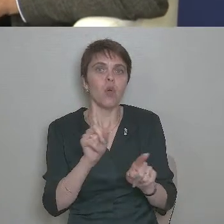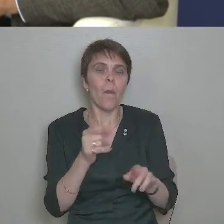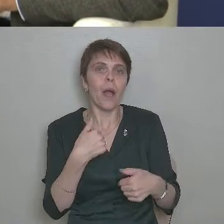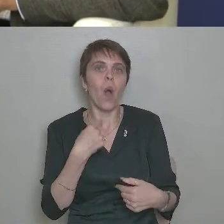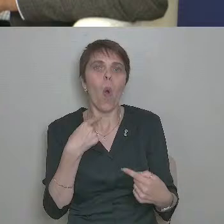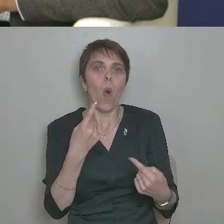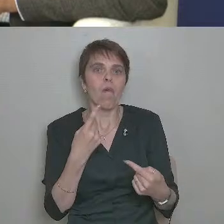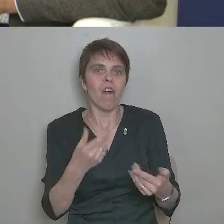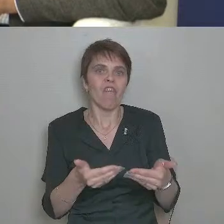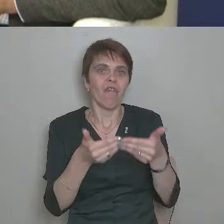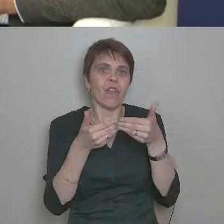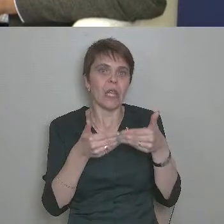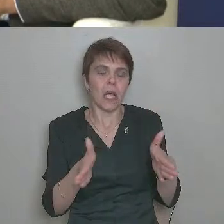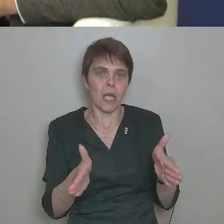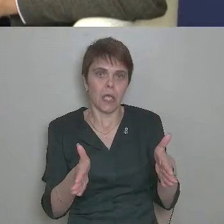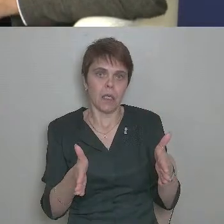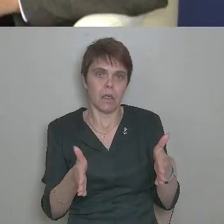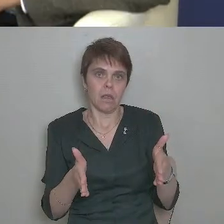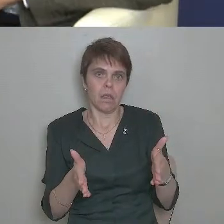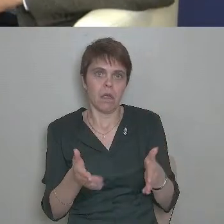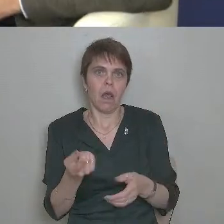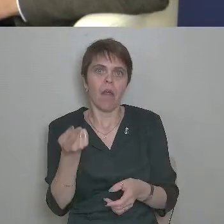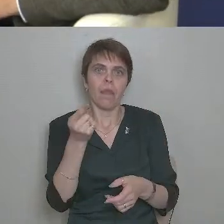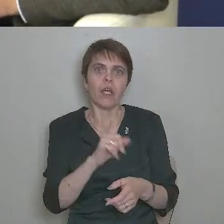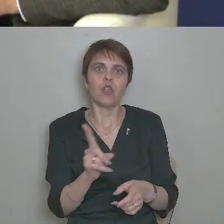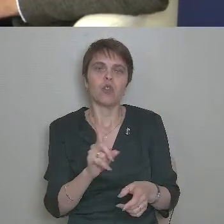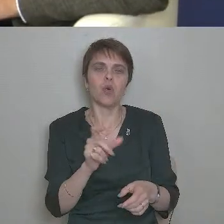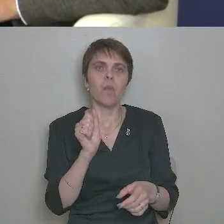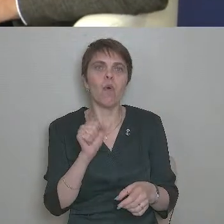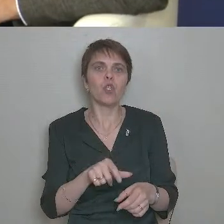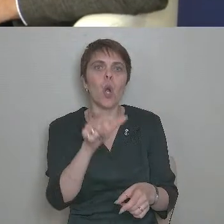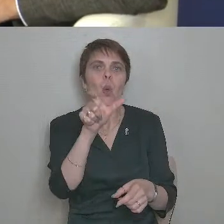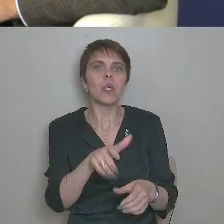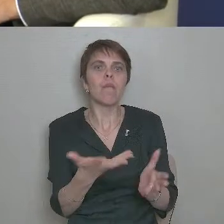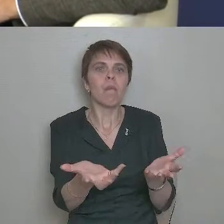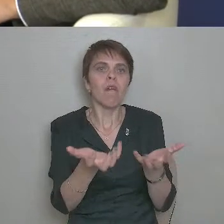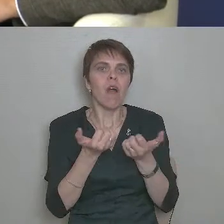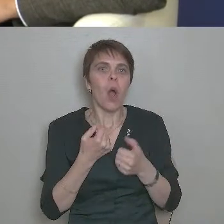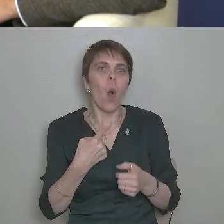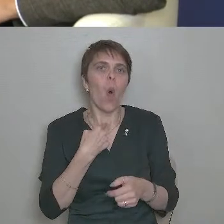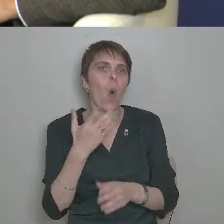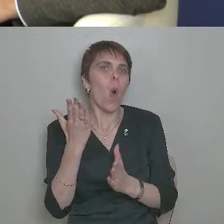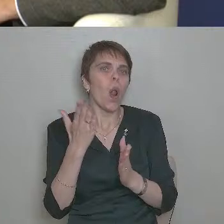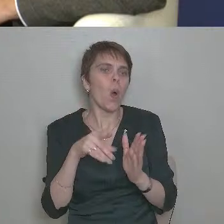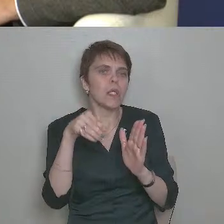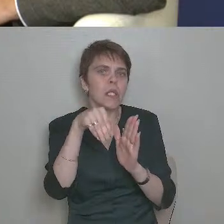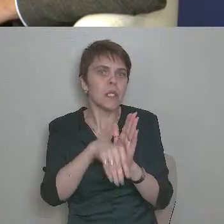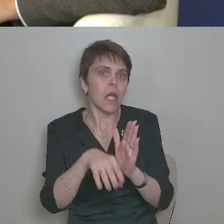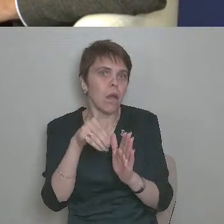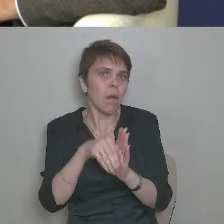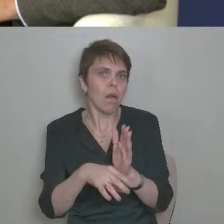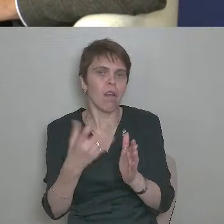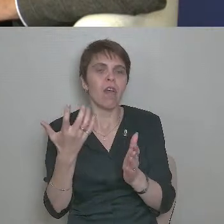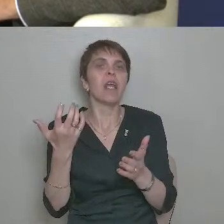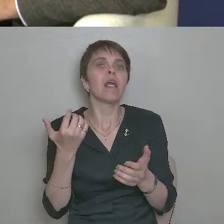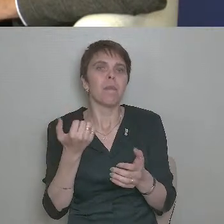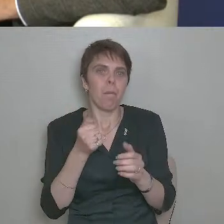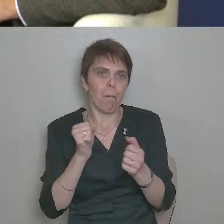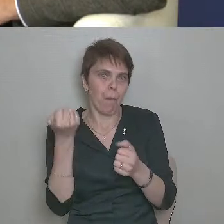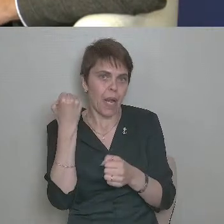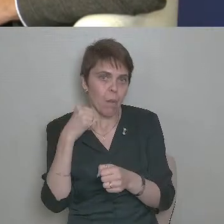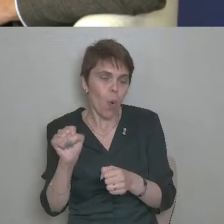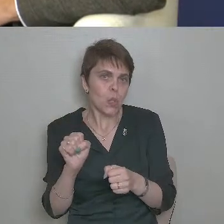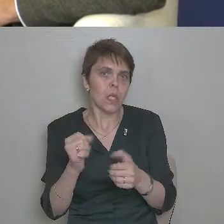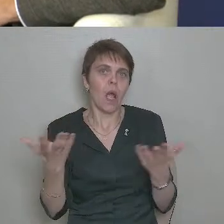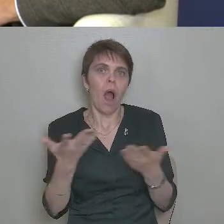he will give an opportunity to the members of his party to occupy the seat in the council. And the fact that the person